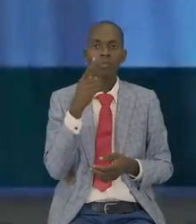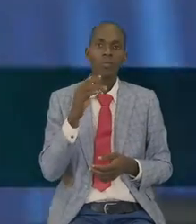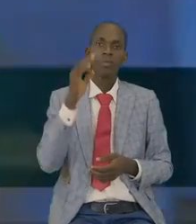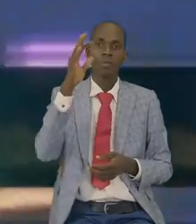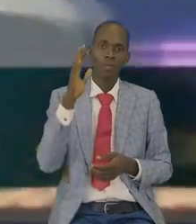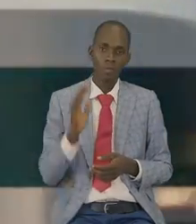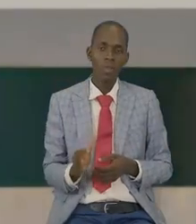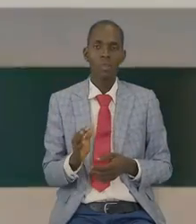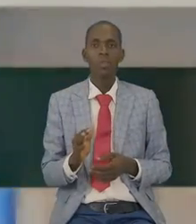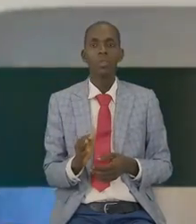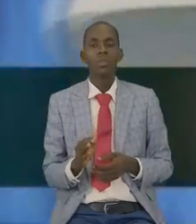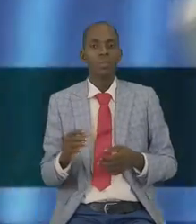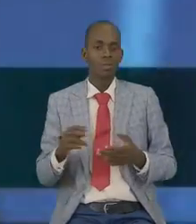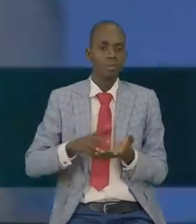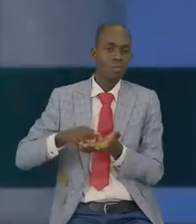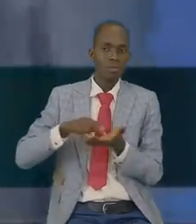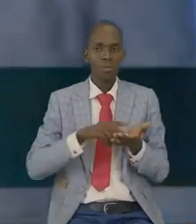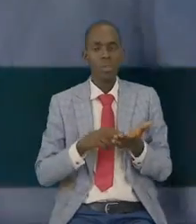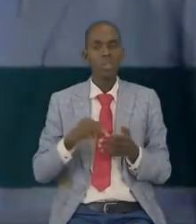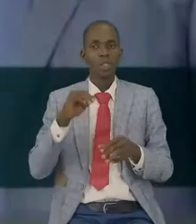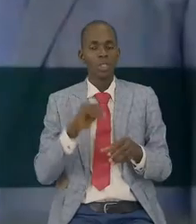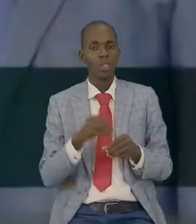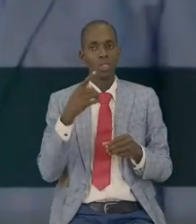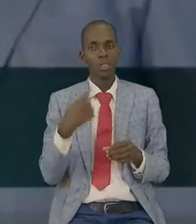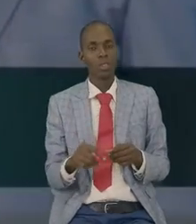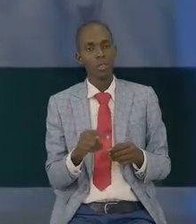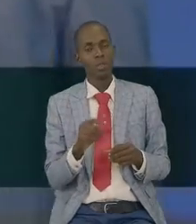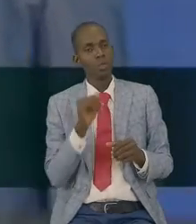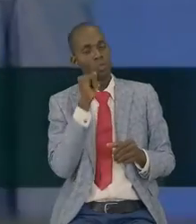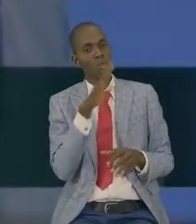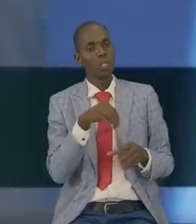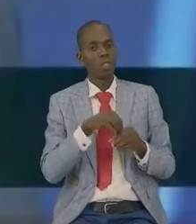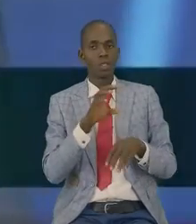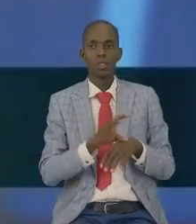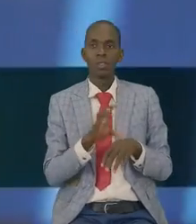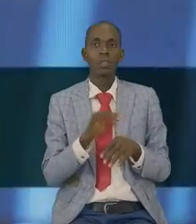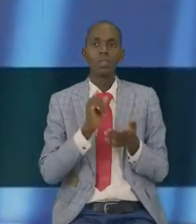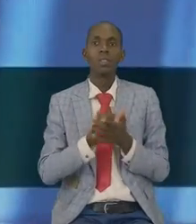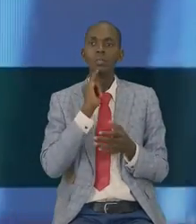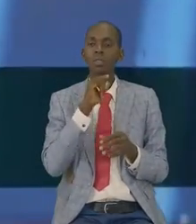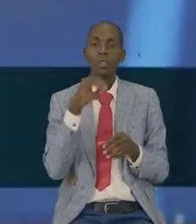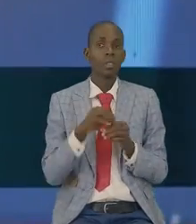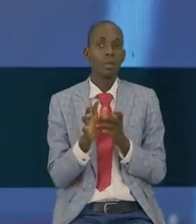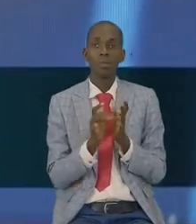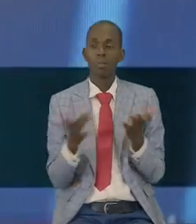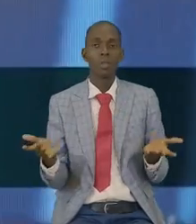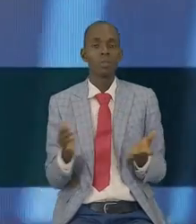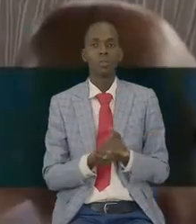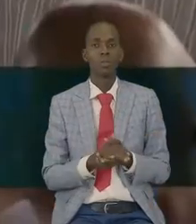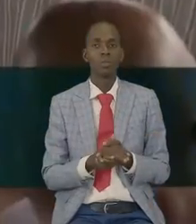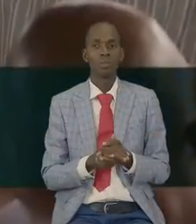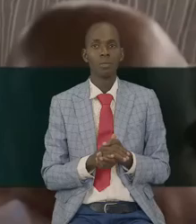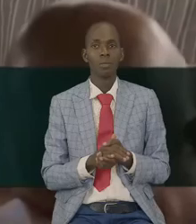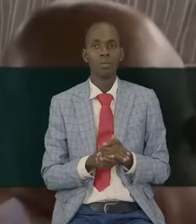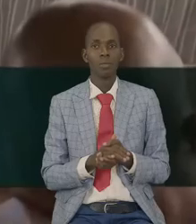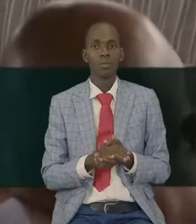the buttocks in the front of a lady in the church. That's not the Bible. That one is lost. A